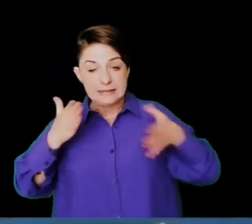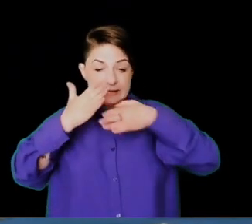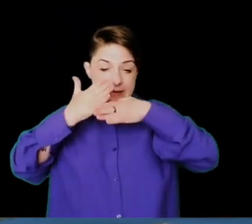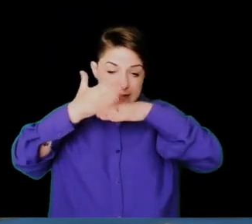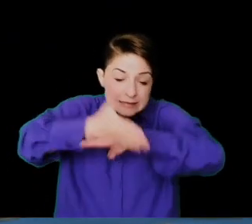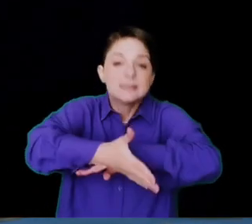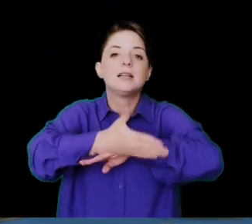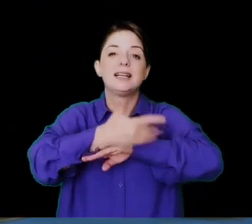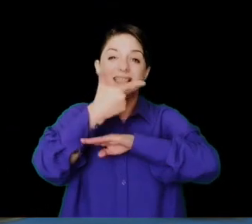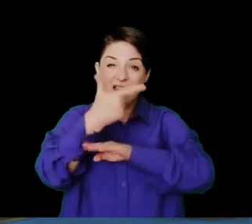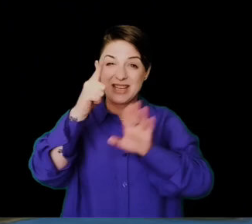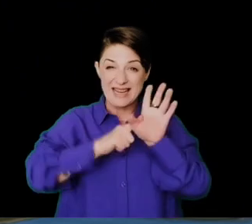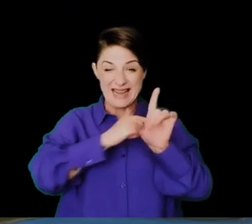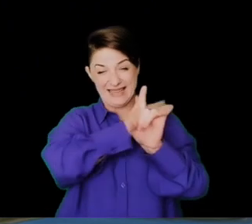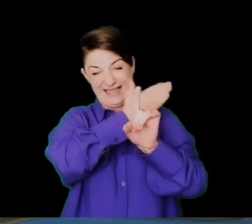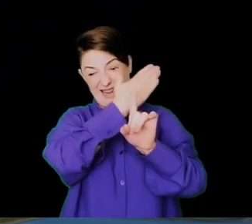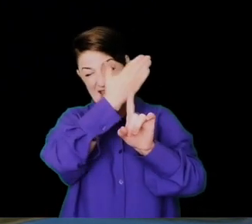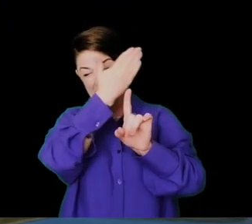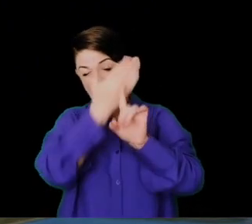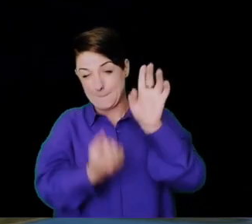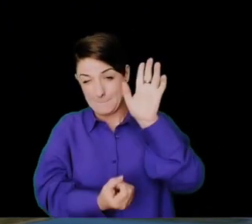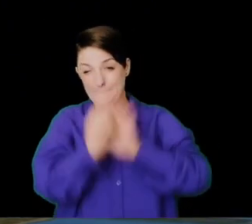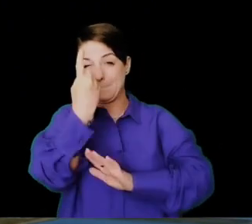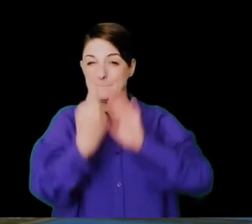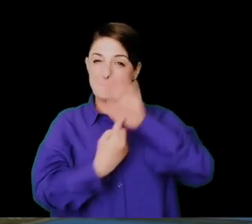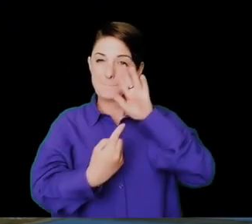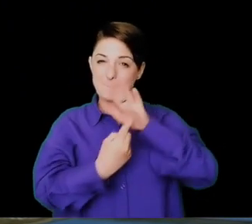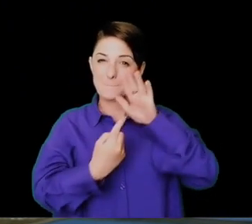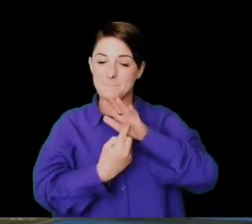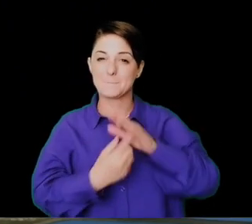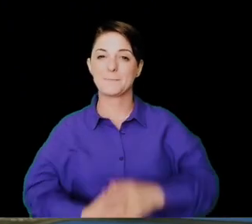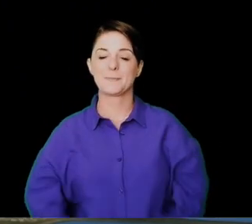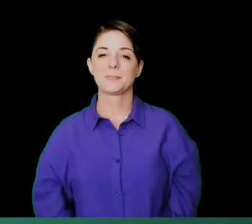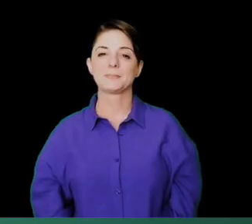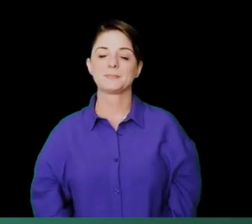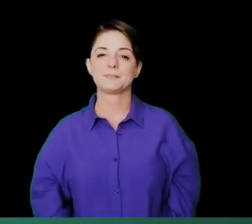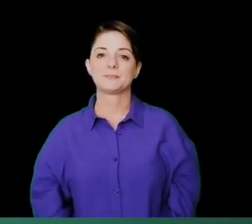This mammoth task, 7 years in the making, has reached its most important moment.